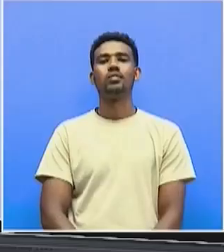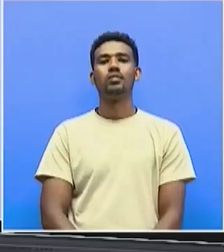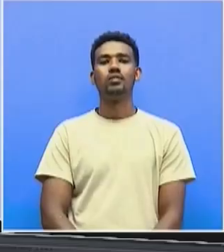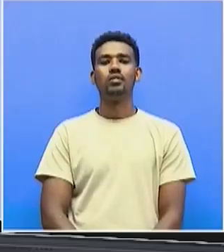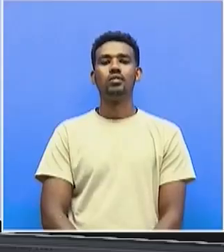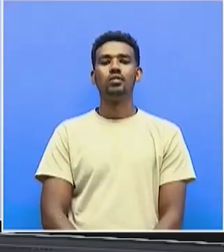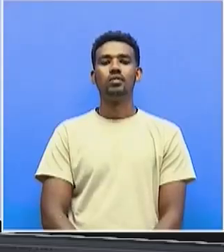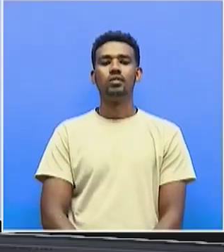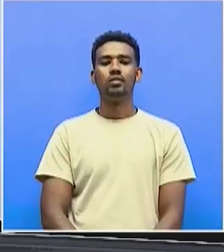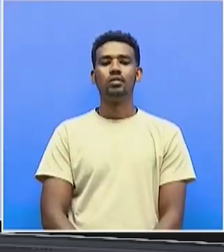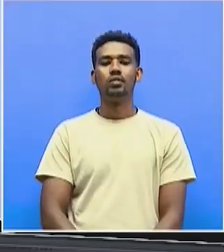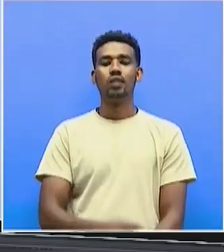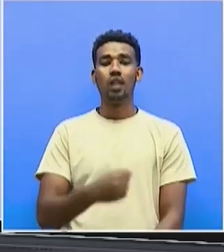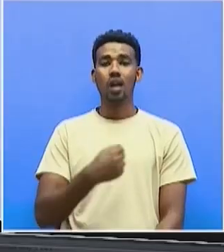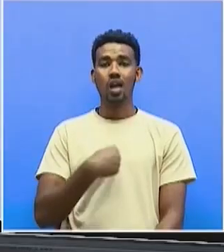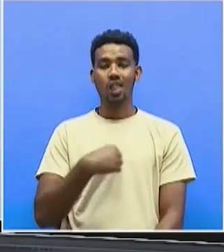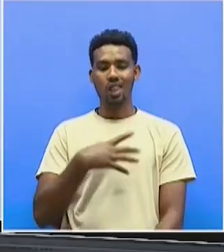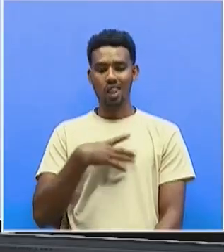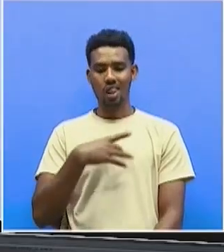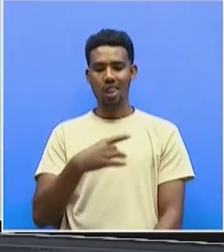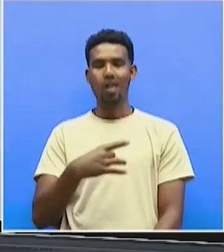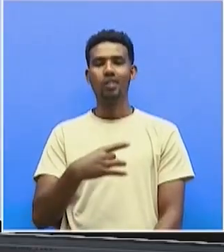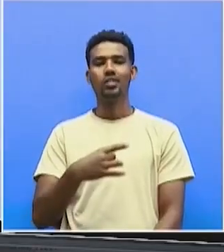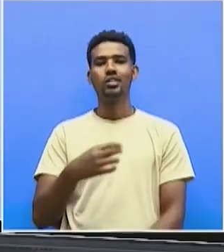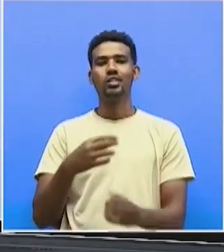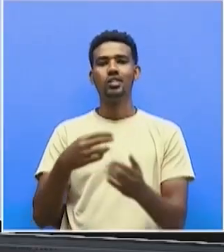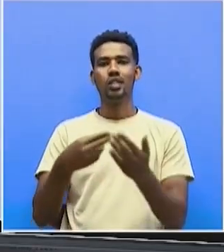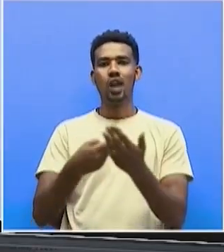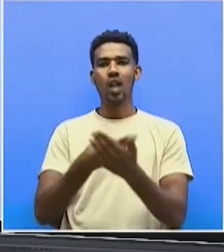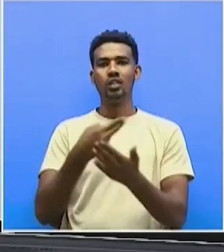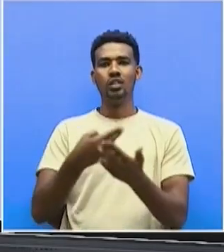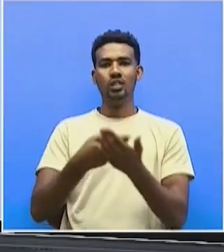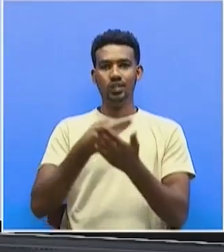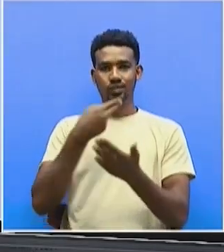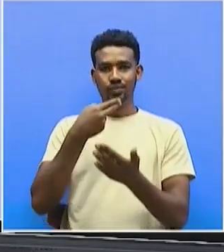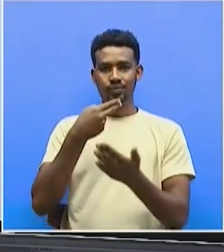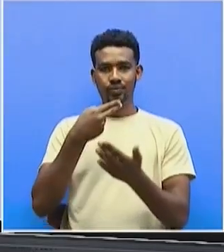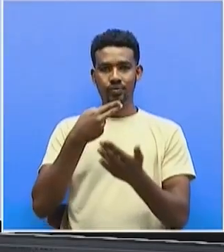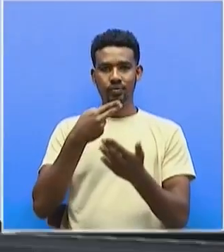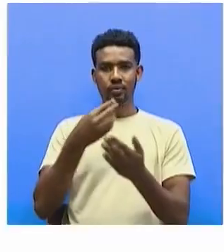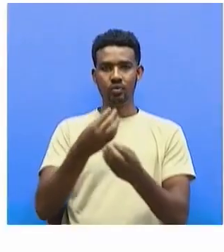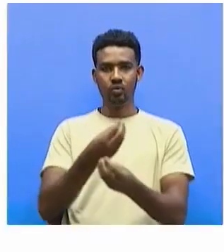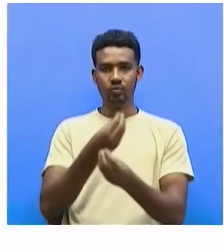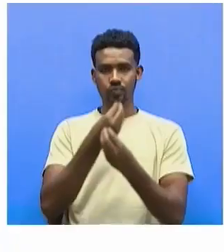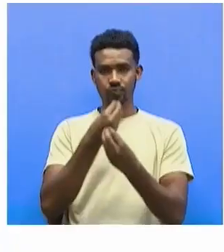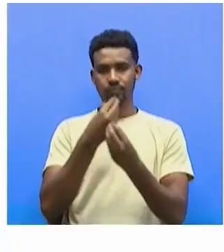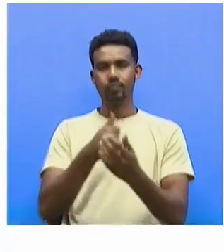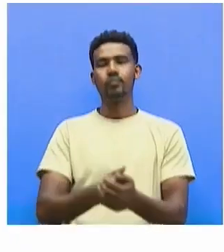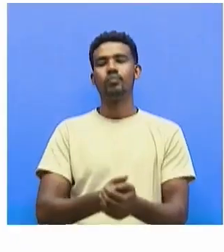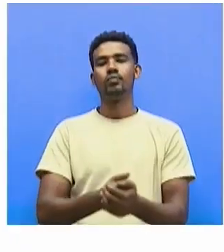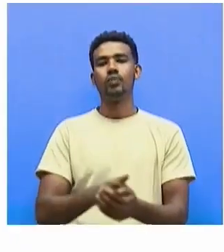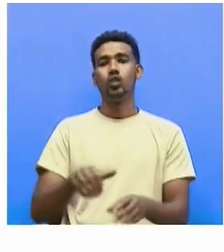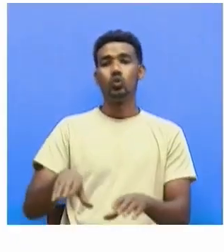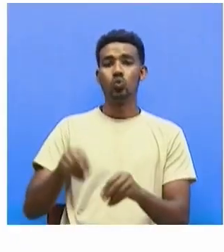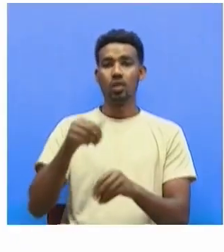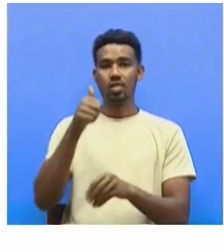full stop. I like rice dish. Full stop. Let us continue here. Student A again.